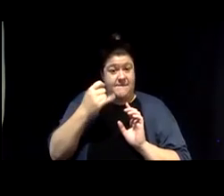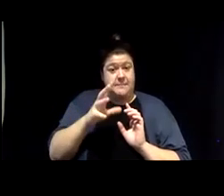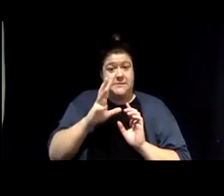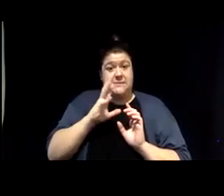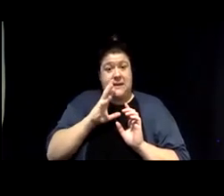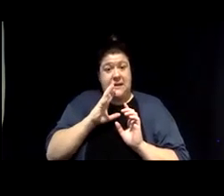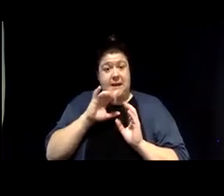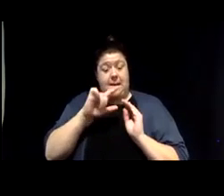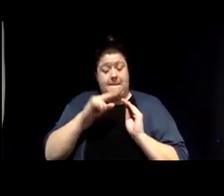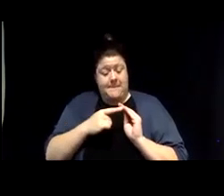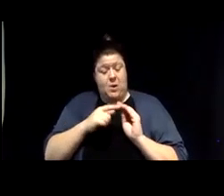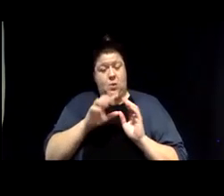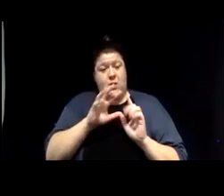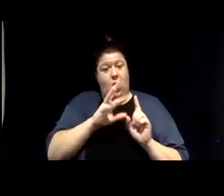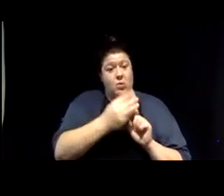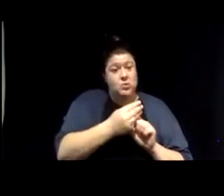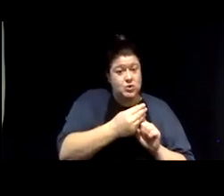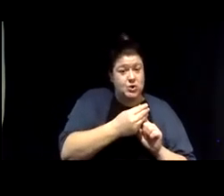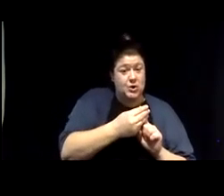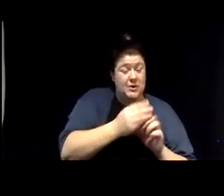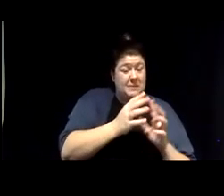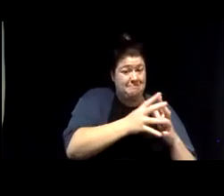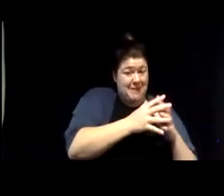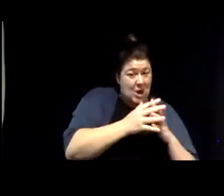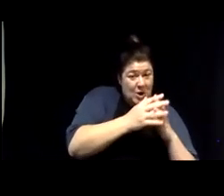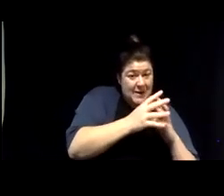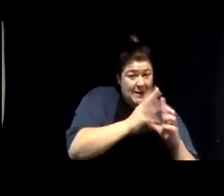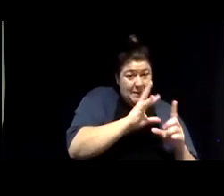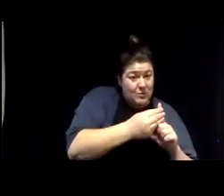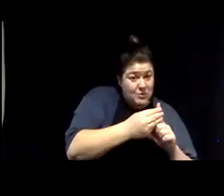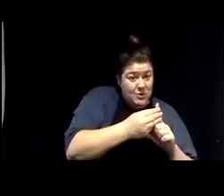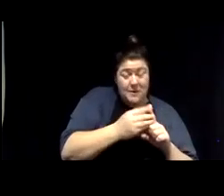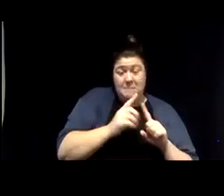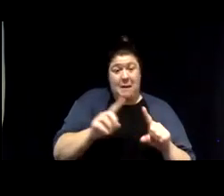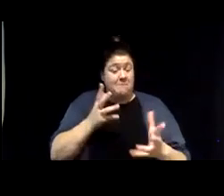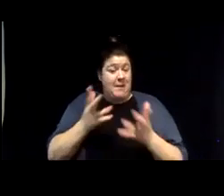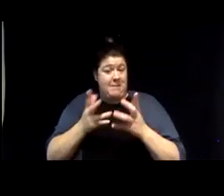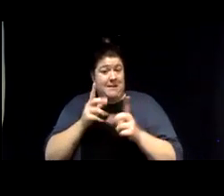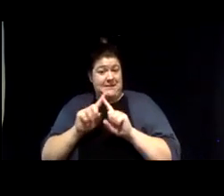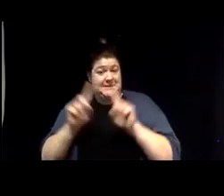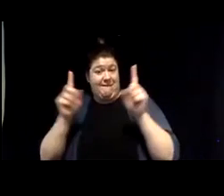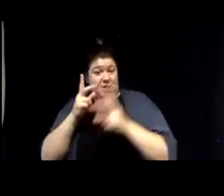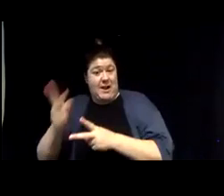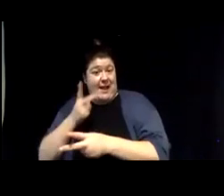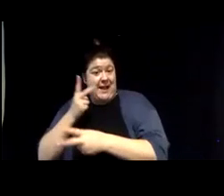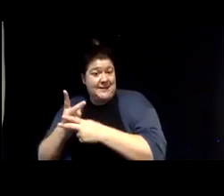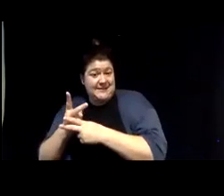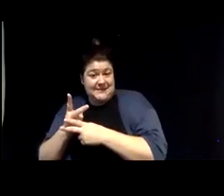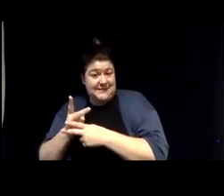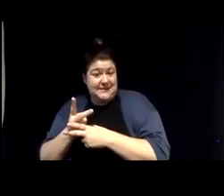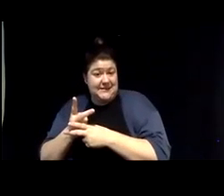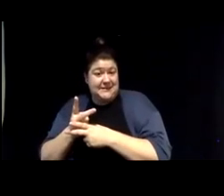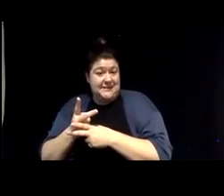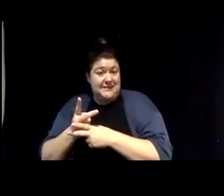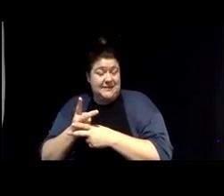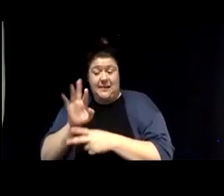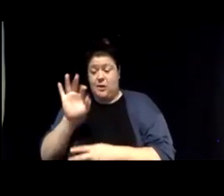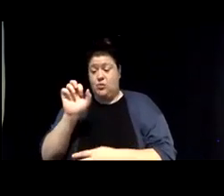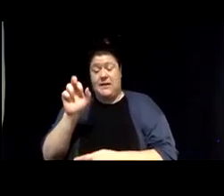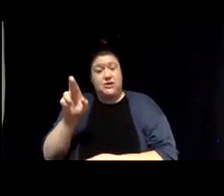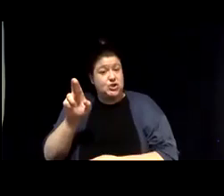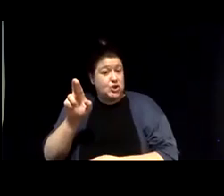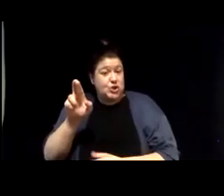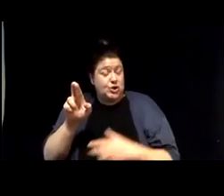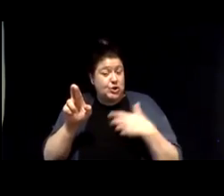saying American culture, but maybe I'm speaking about a different type of culture, like based on the register, it might